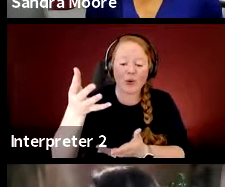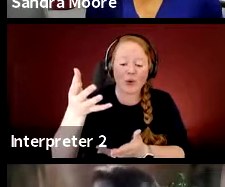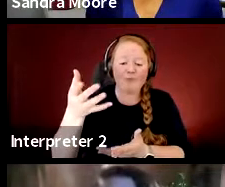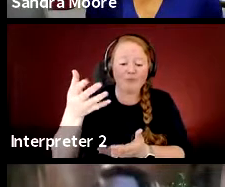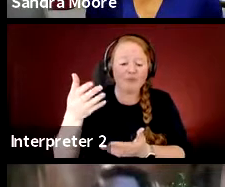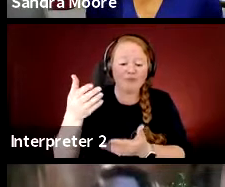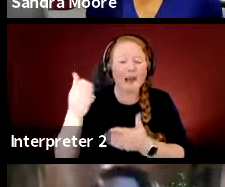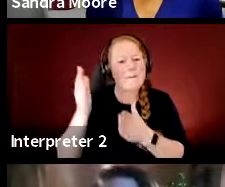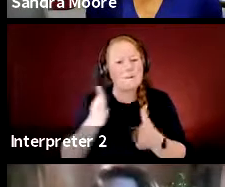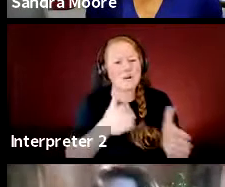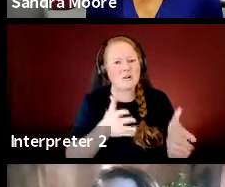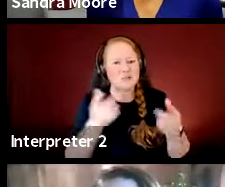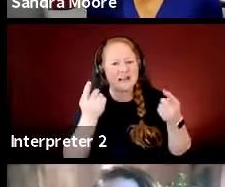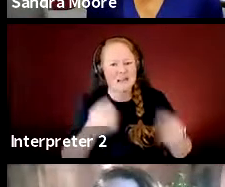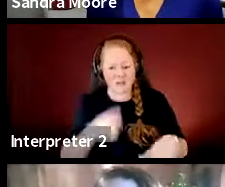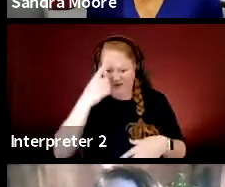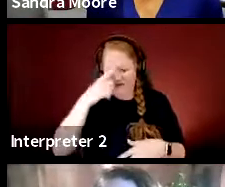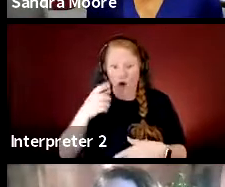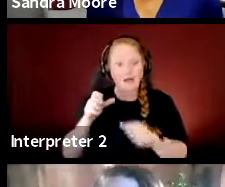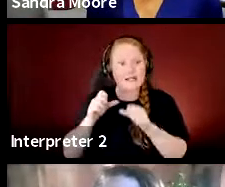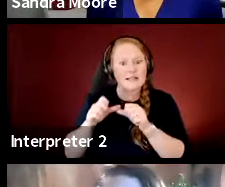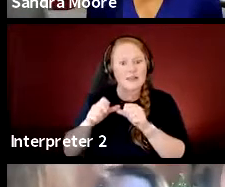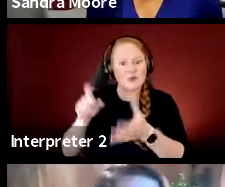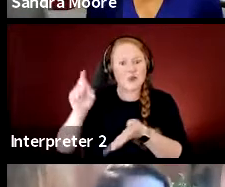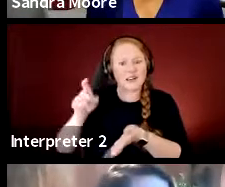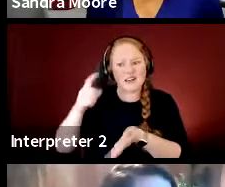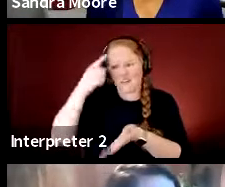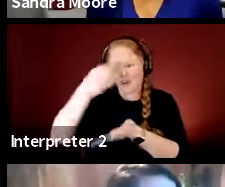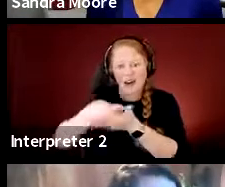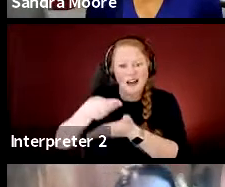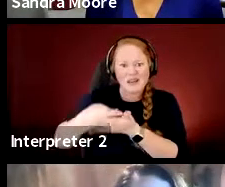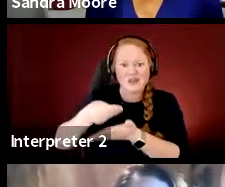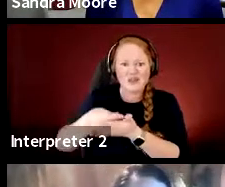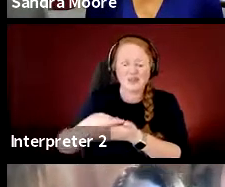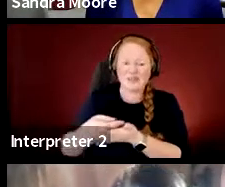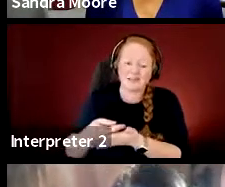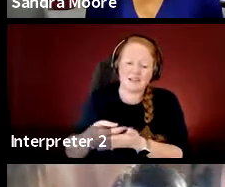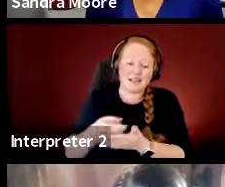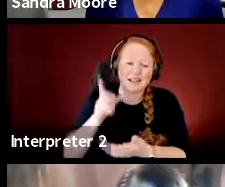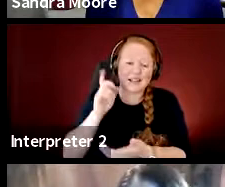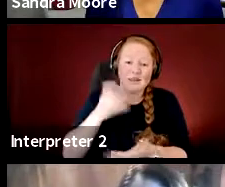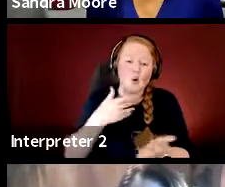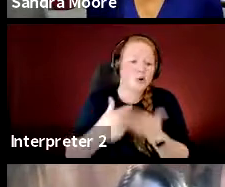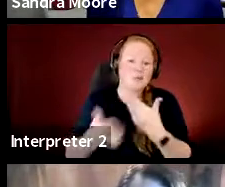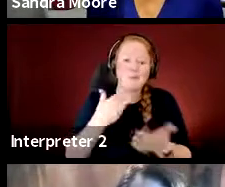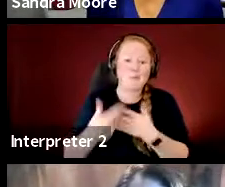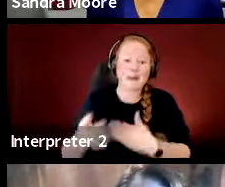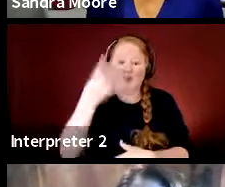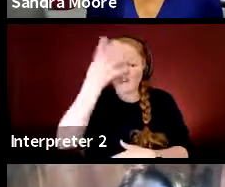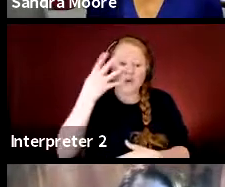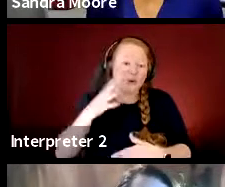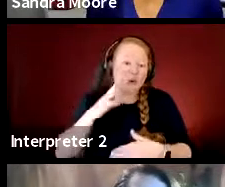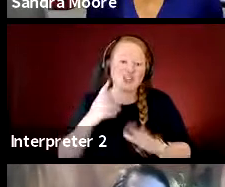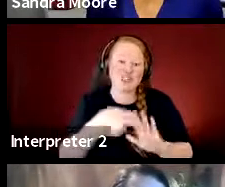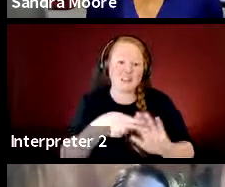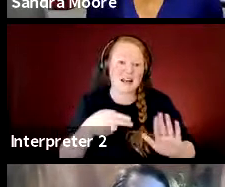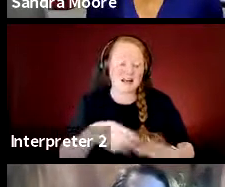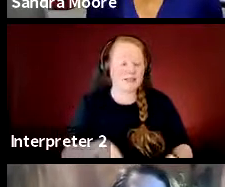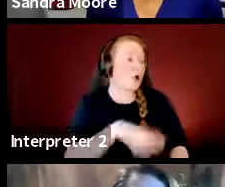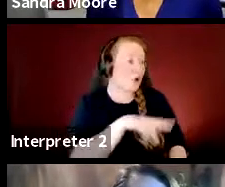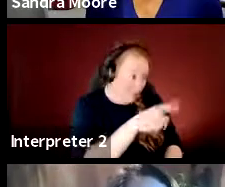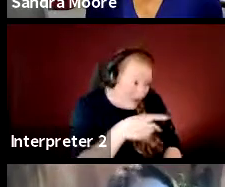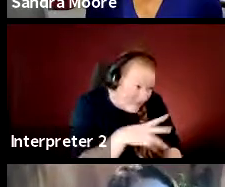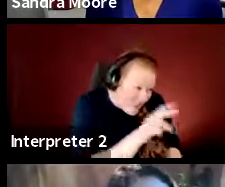cash assistance and available relief regardless of immigration status. Rita, you have 30 seconds. Thank you so